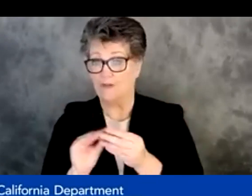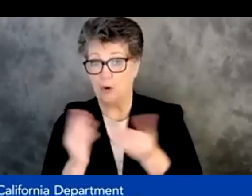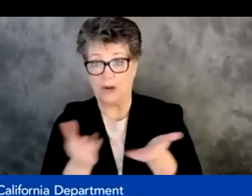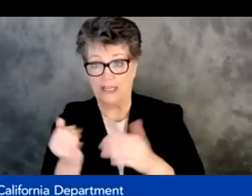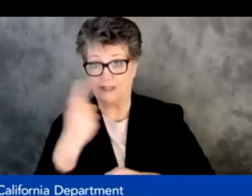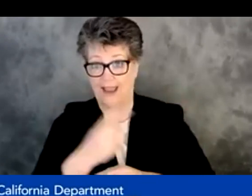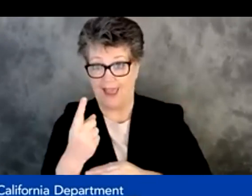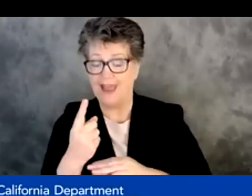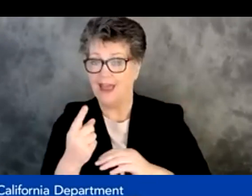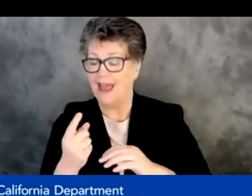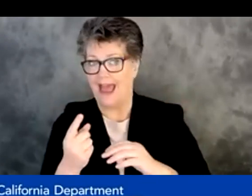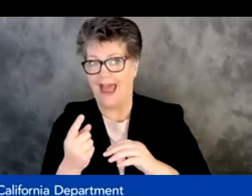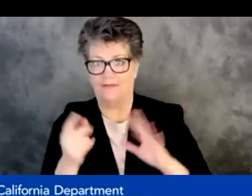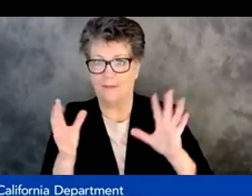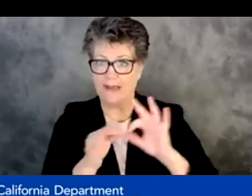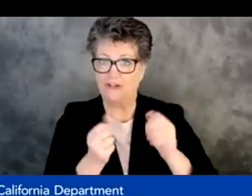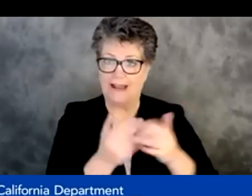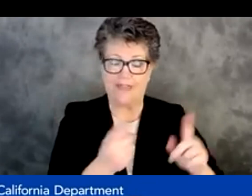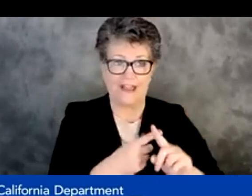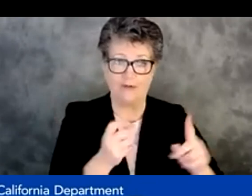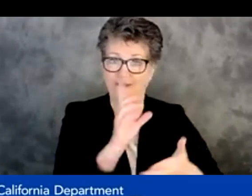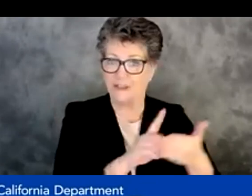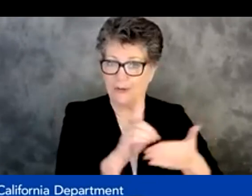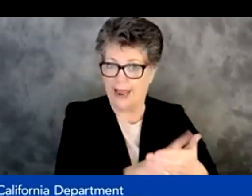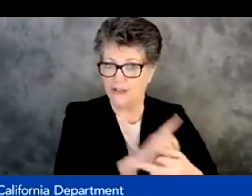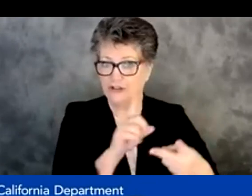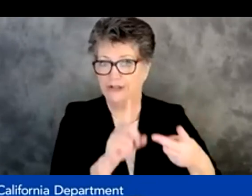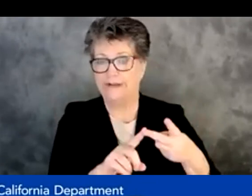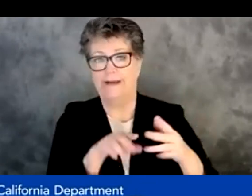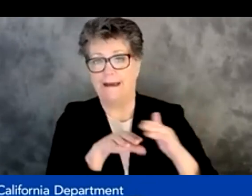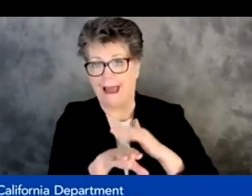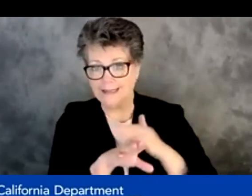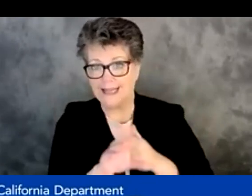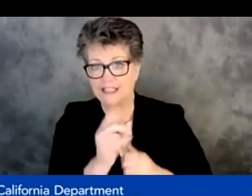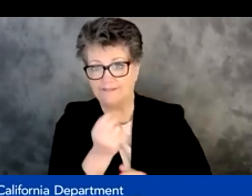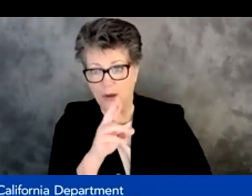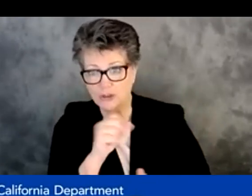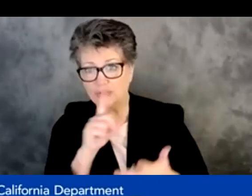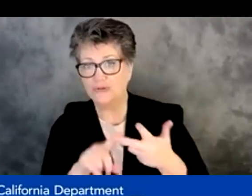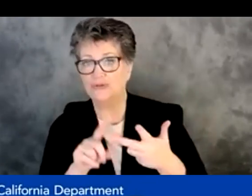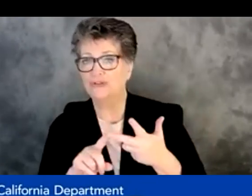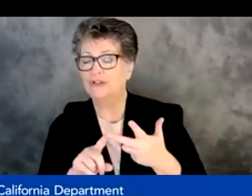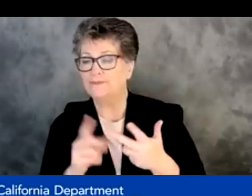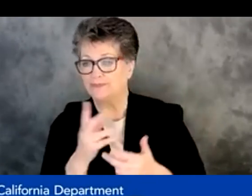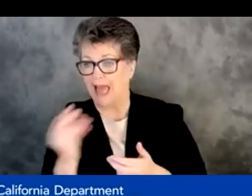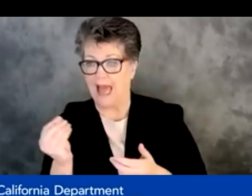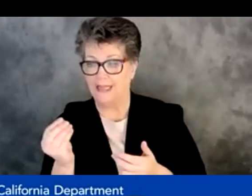have brought up everything from discrimination and access to vouchers and